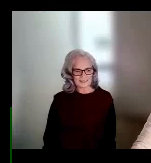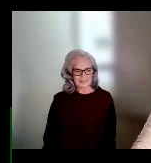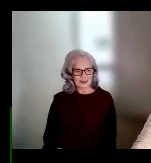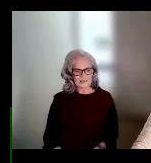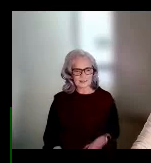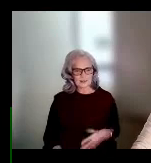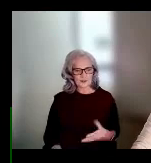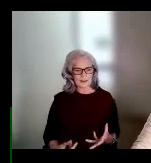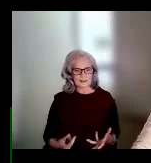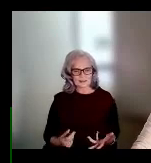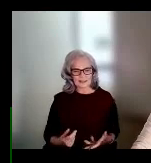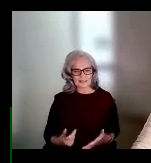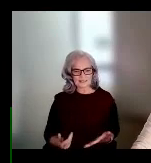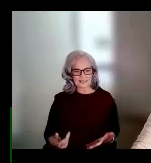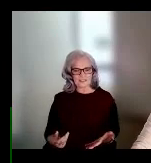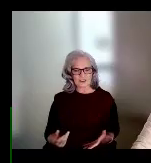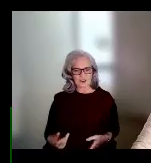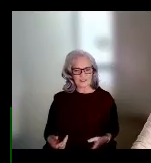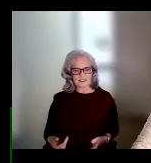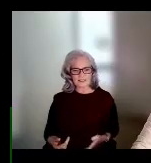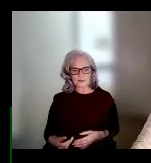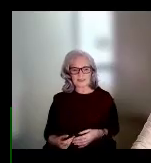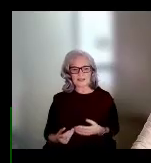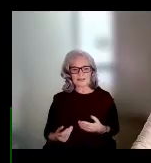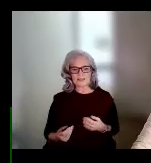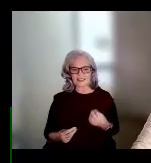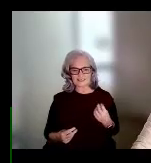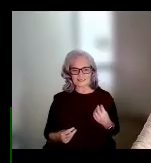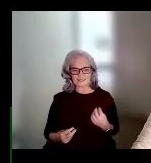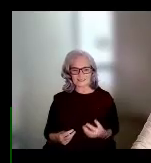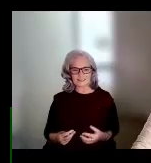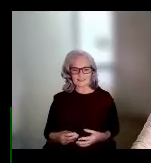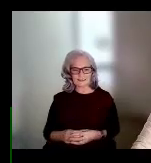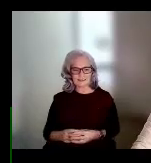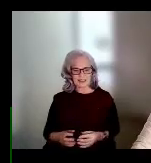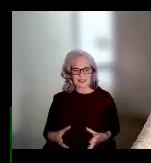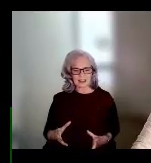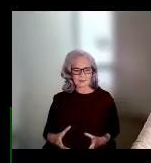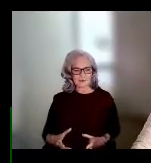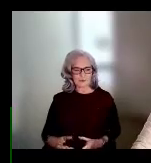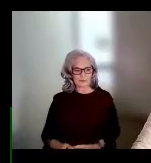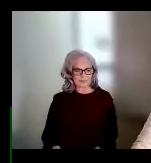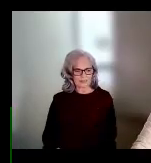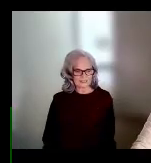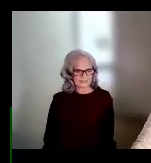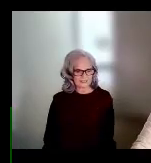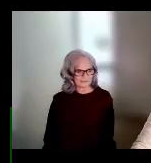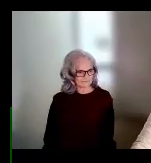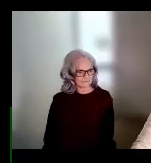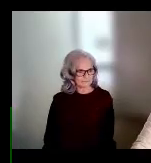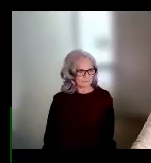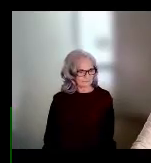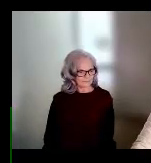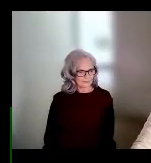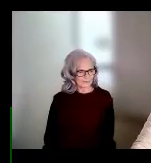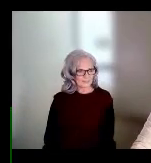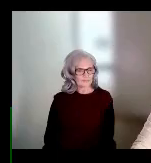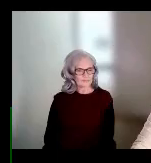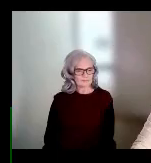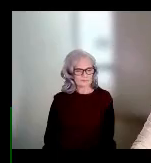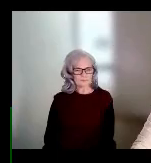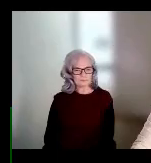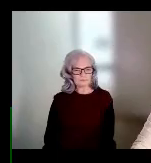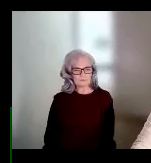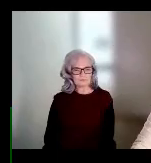exist? And so Karen's going to talk about understanding the context where care is accessed and delivered and how important that is.